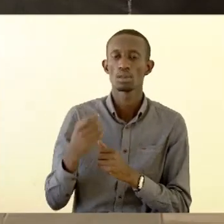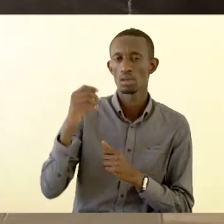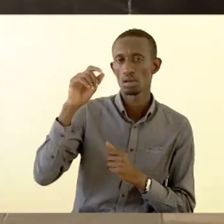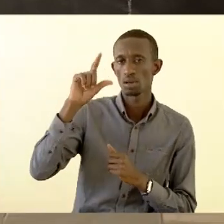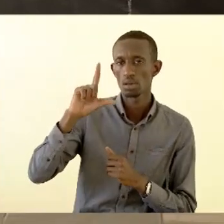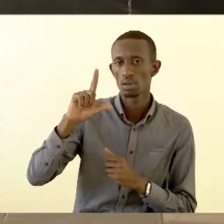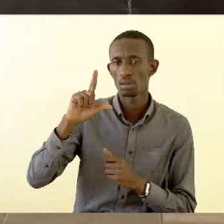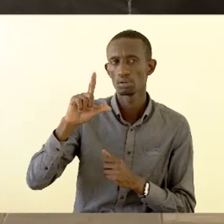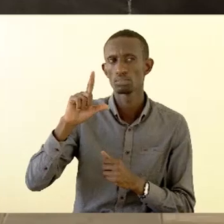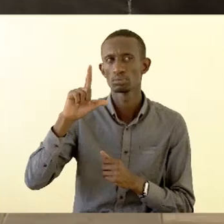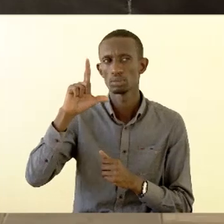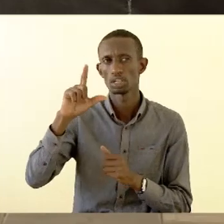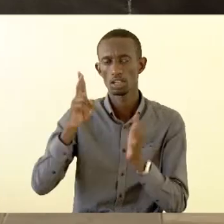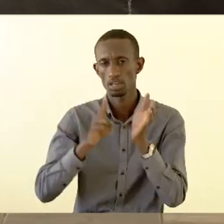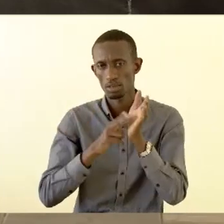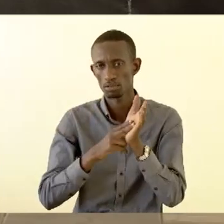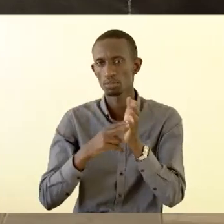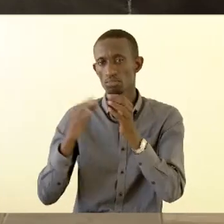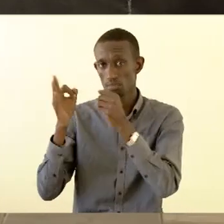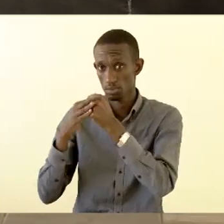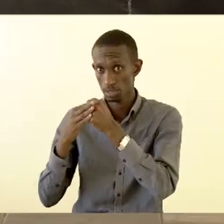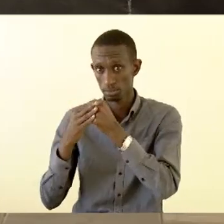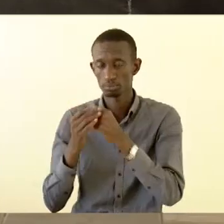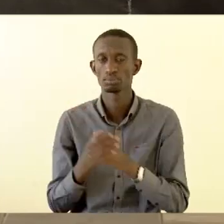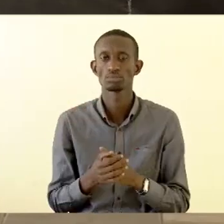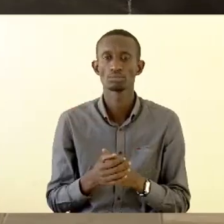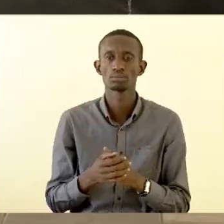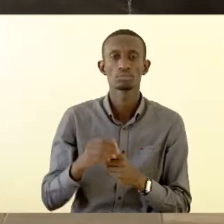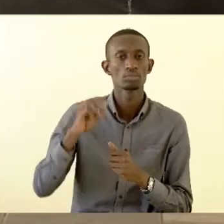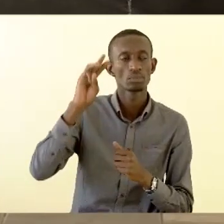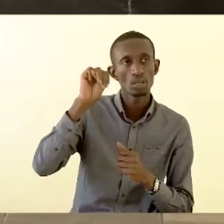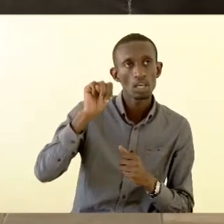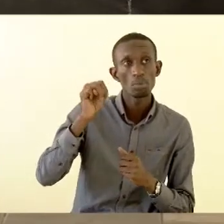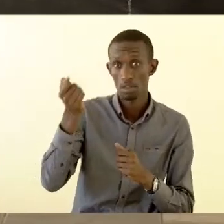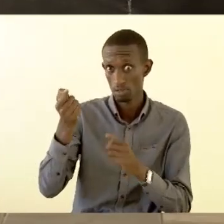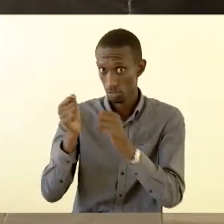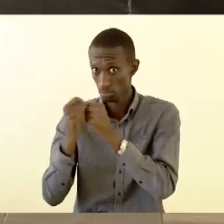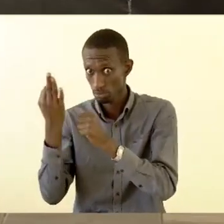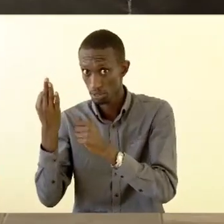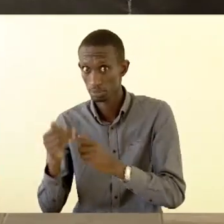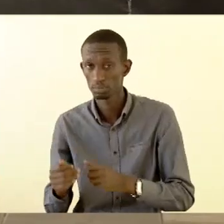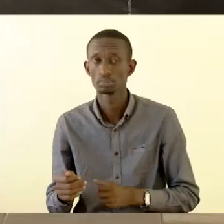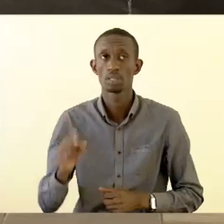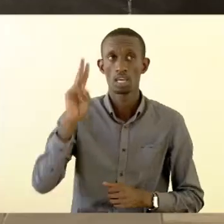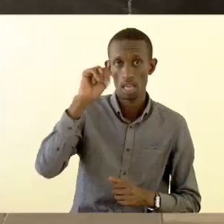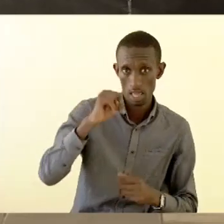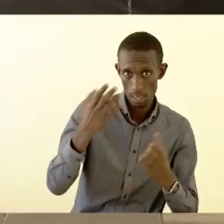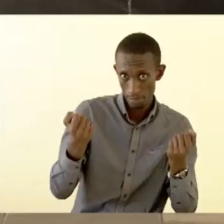the third, can have 18. And N can have 32, and so on. You remember the formula we